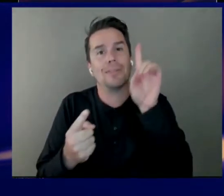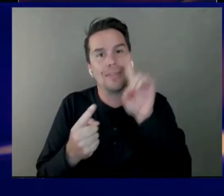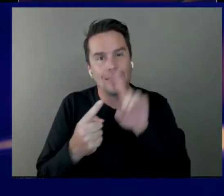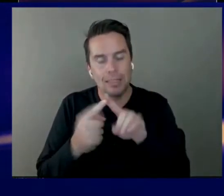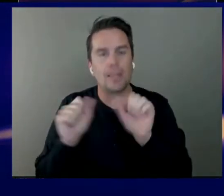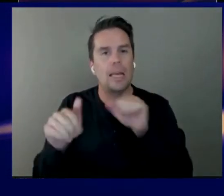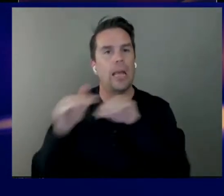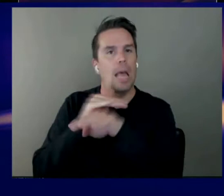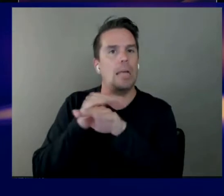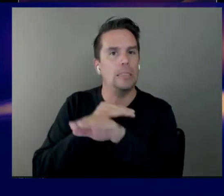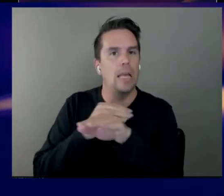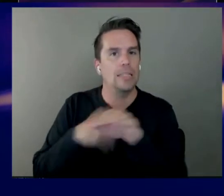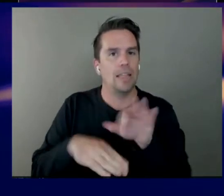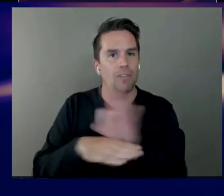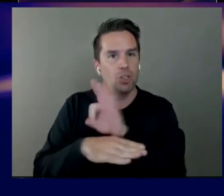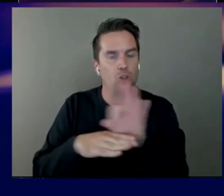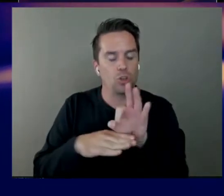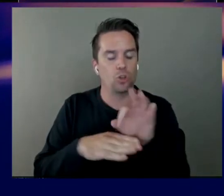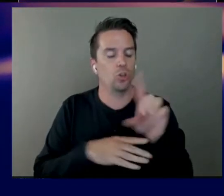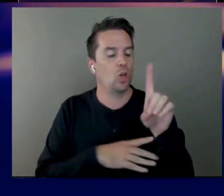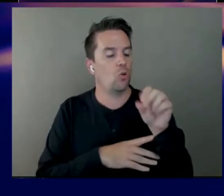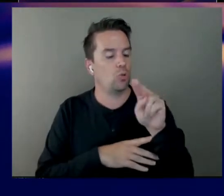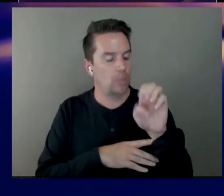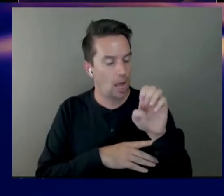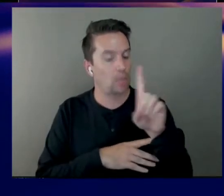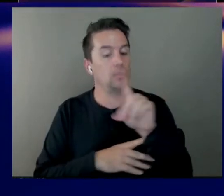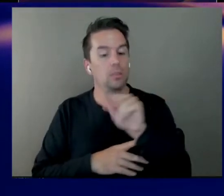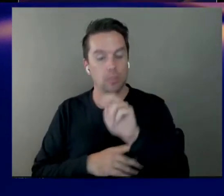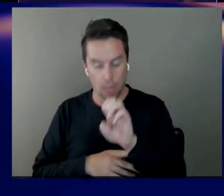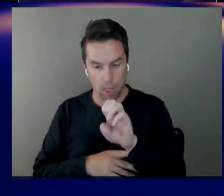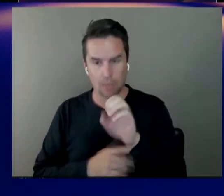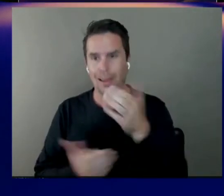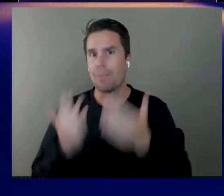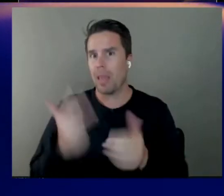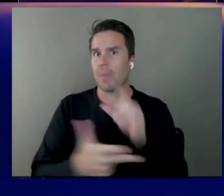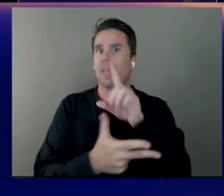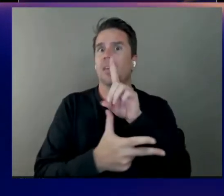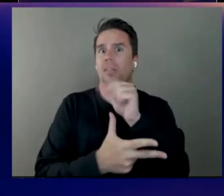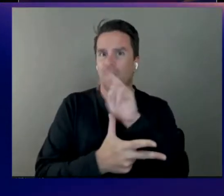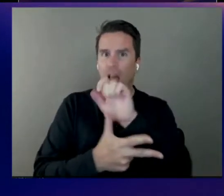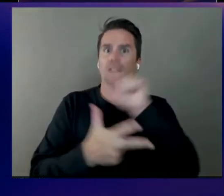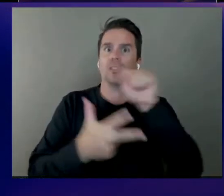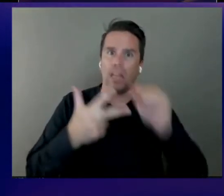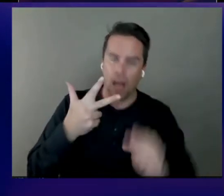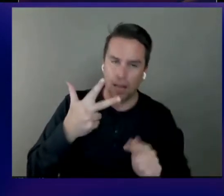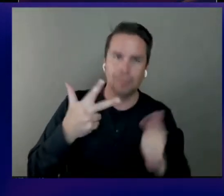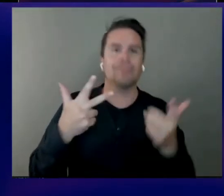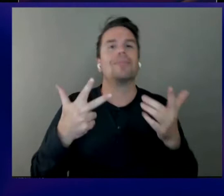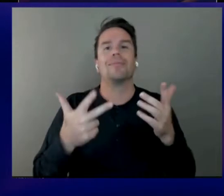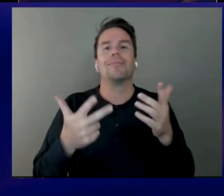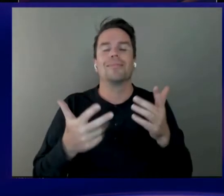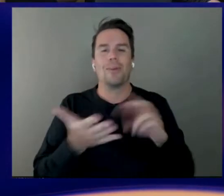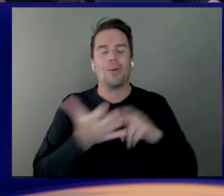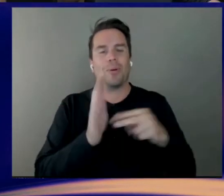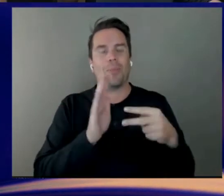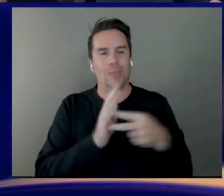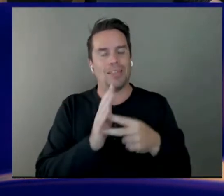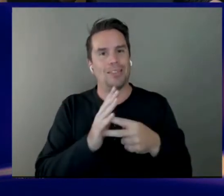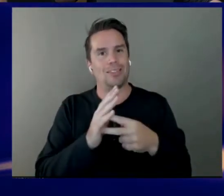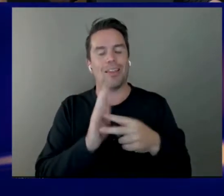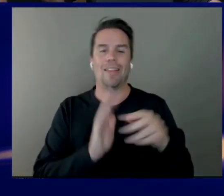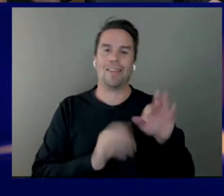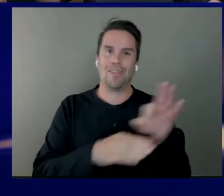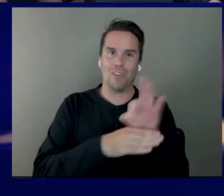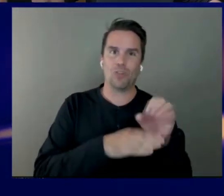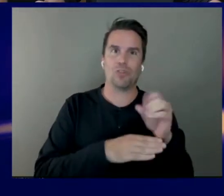done, and maybe done means that users are accessing the feature flag is turned on. So that's an important event that we integrate with